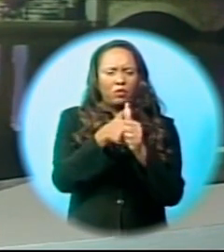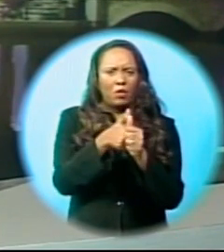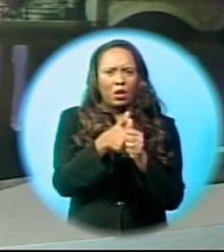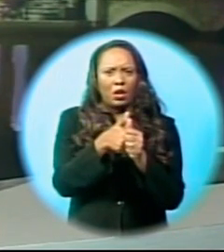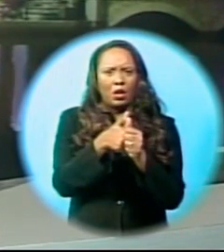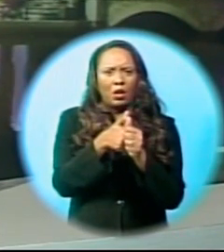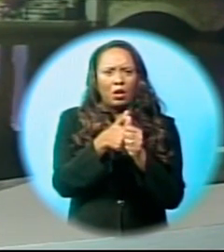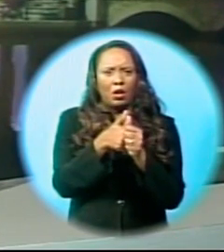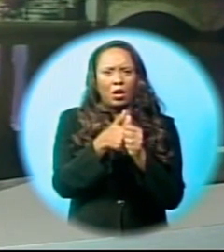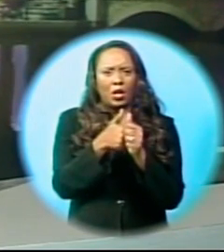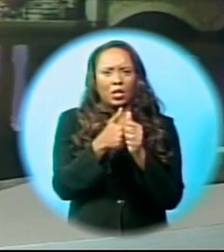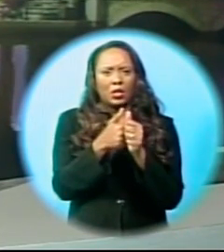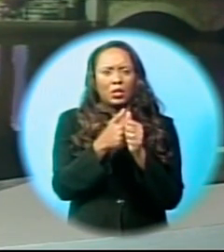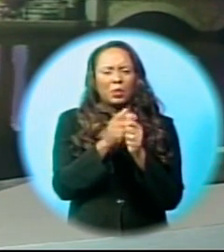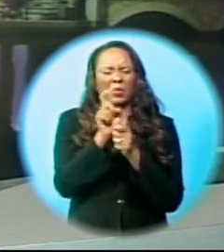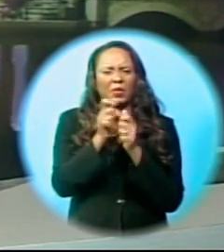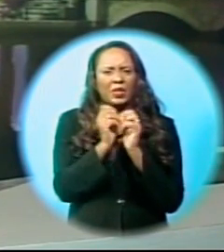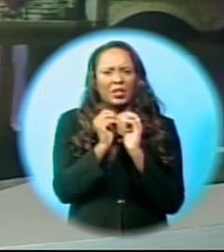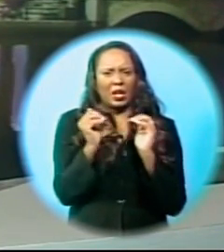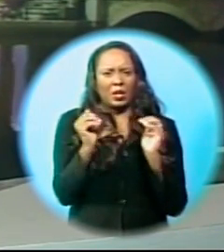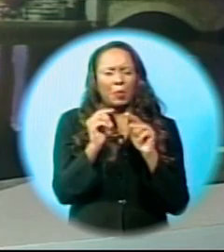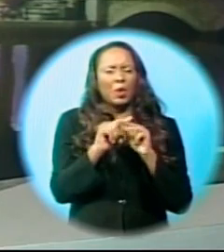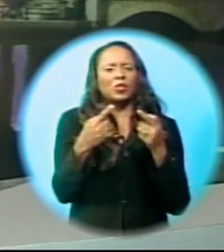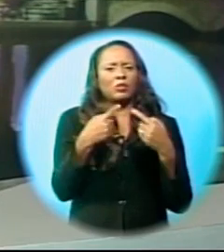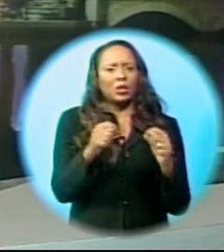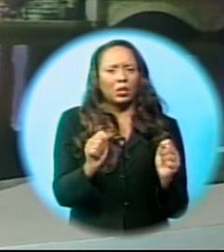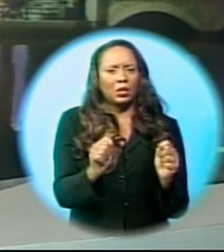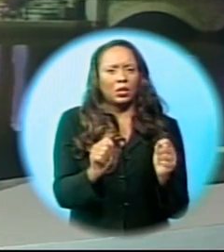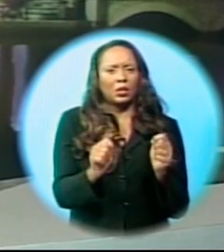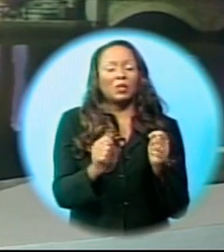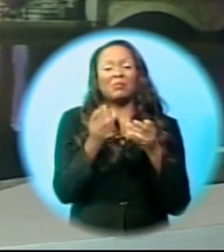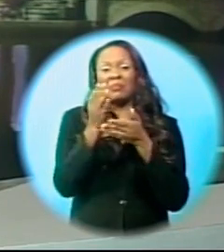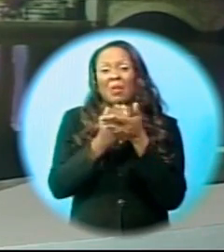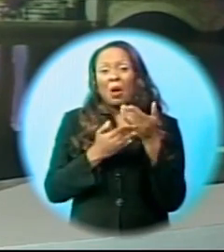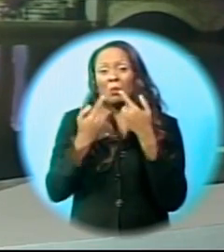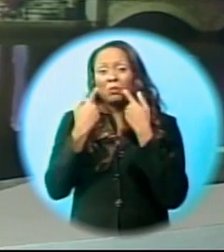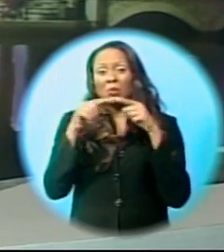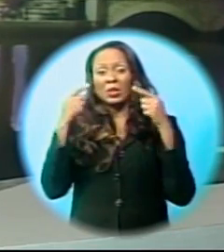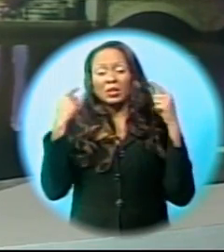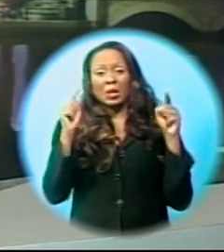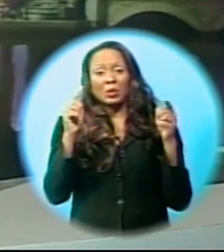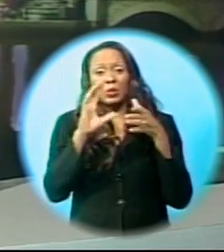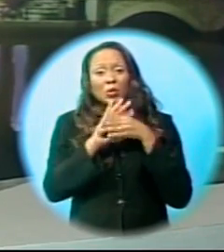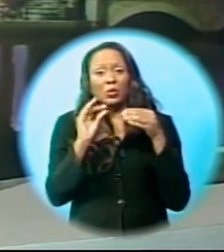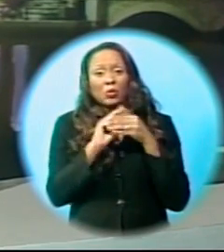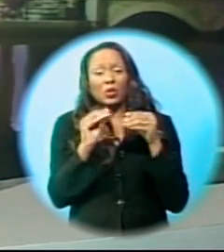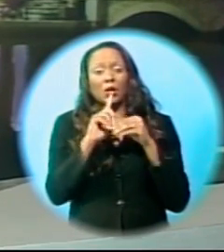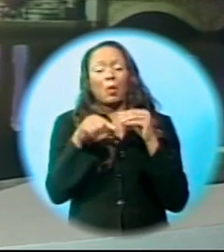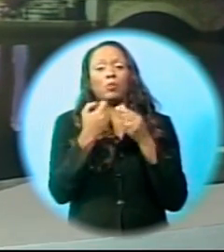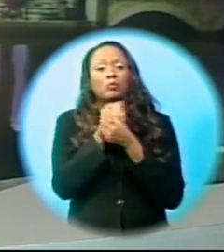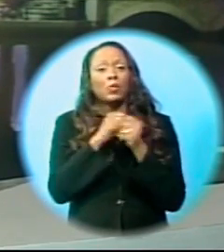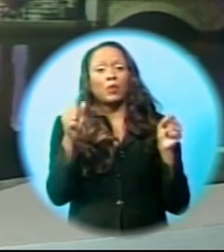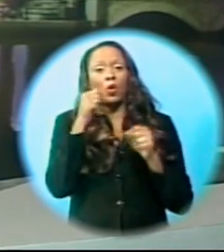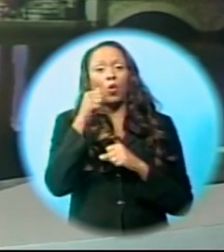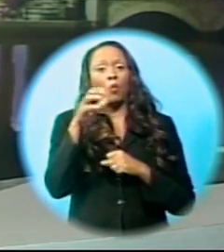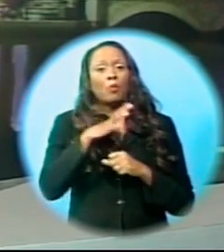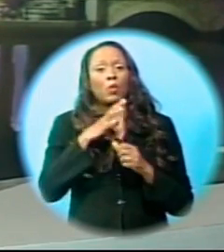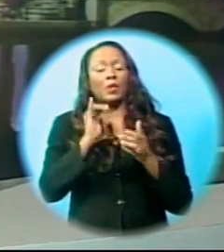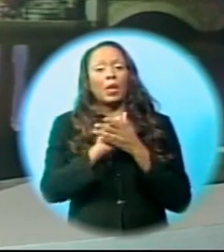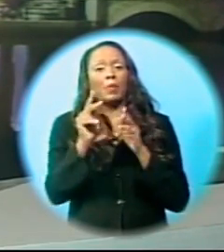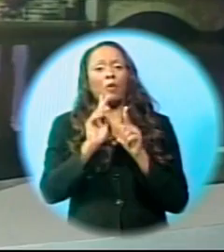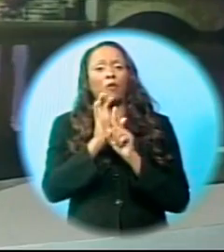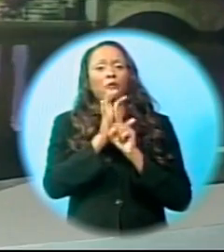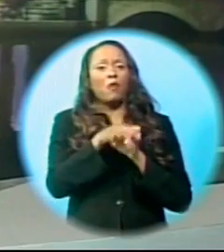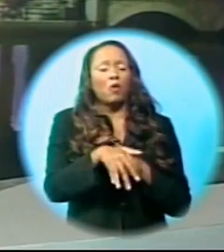but making significant efforts to do so. Mr. Brathwaite says there have been some success stories as it relates to rescuing women who've been